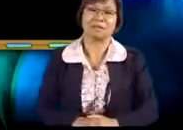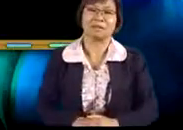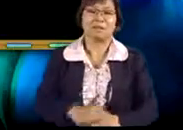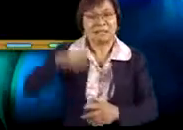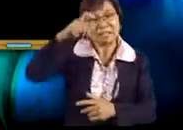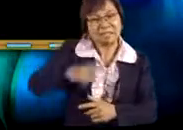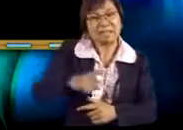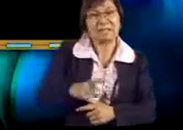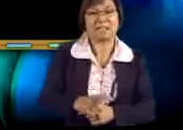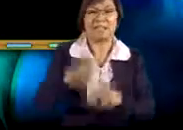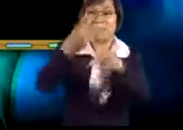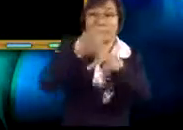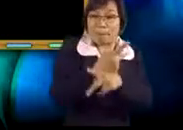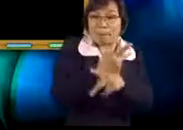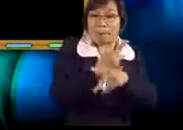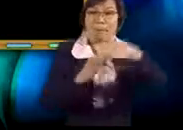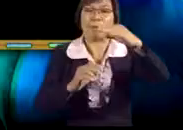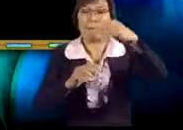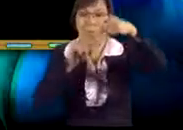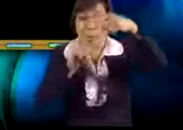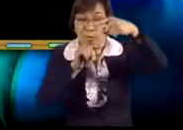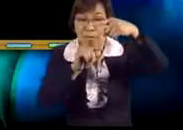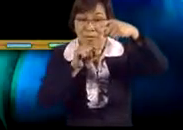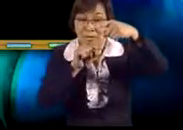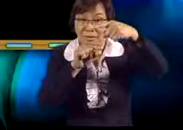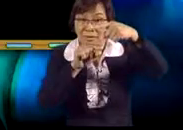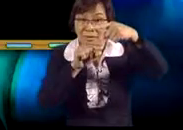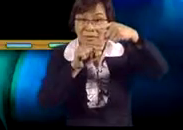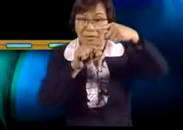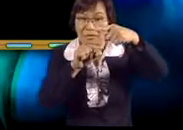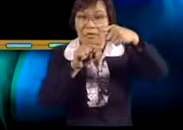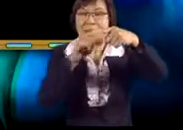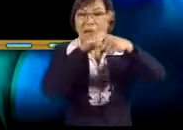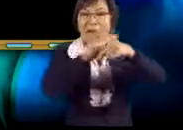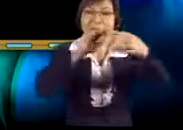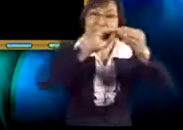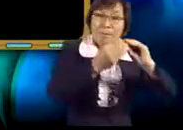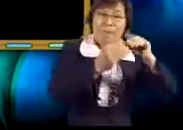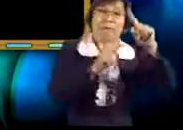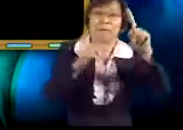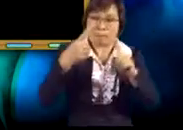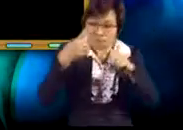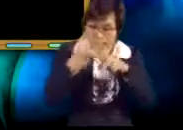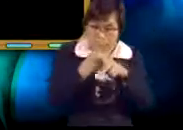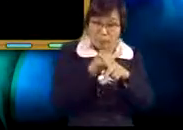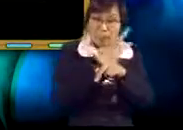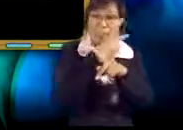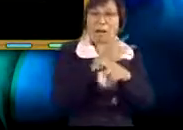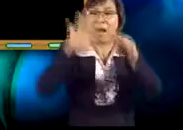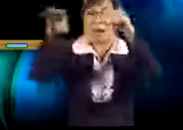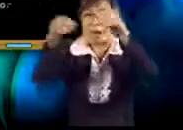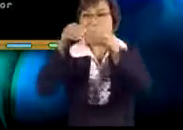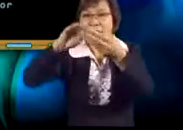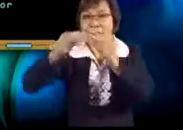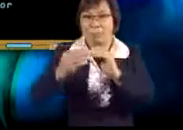All we need to do is multiply the denominator and the whole number and add the answer to